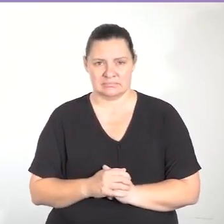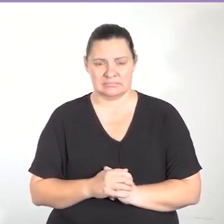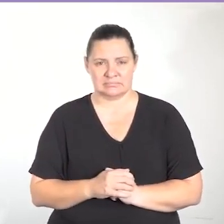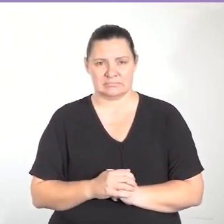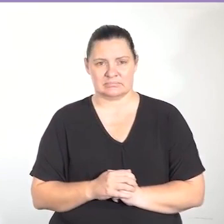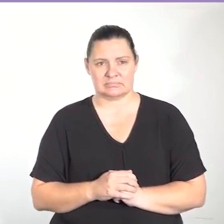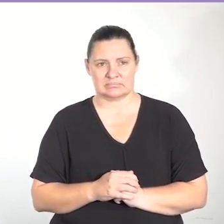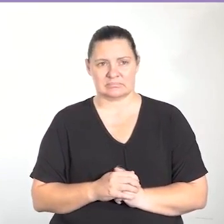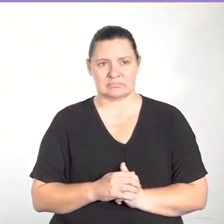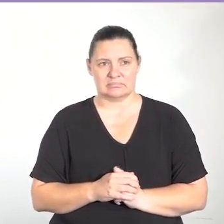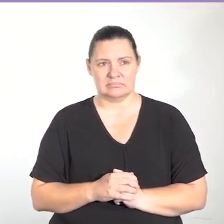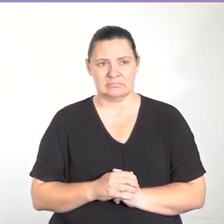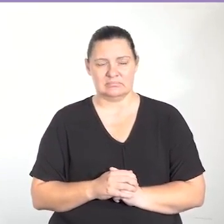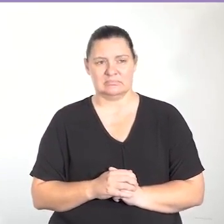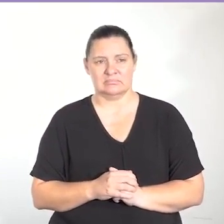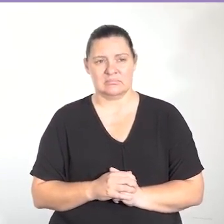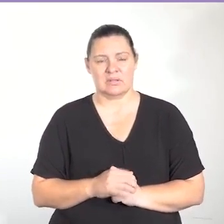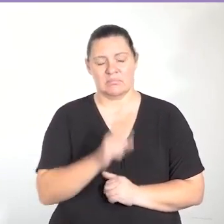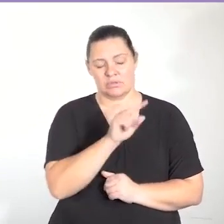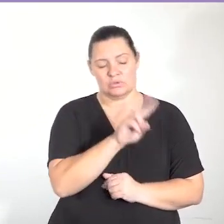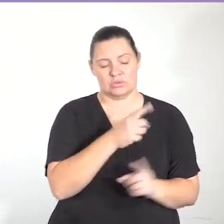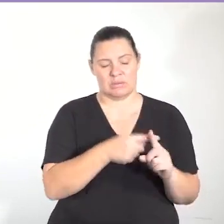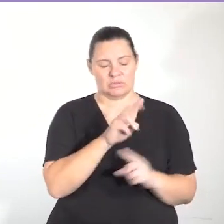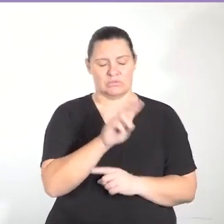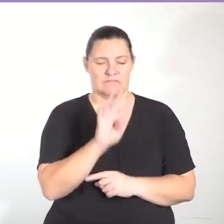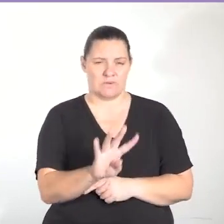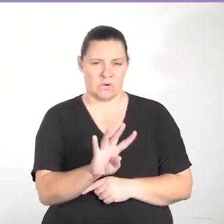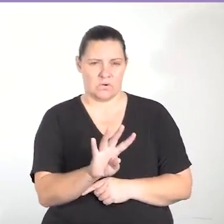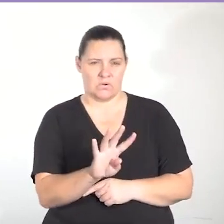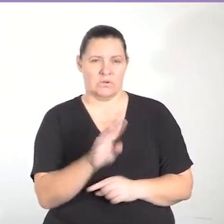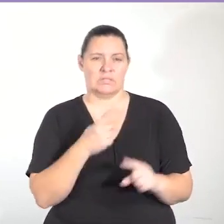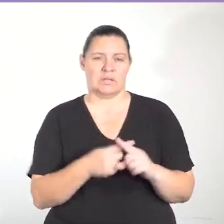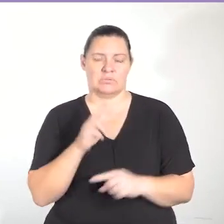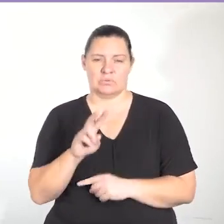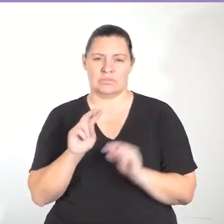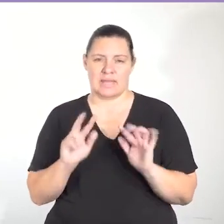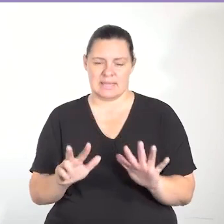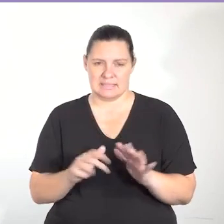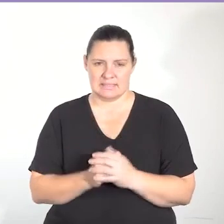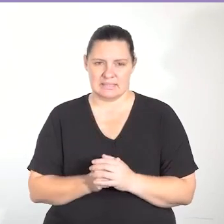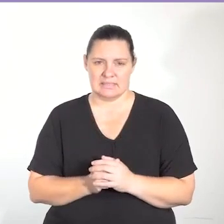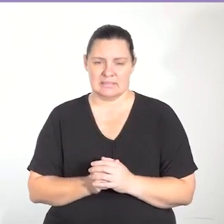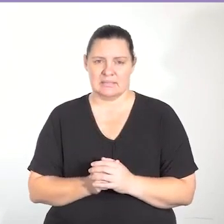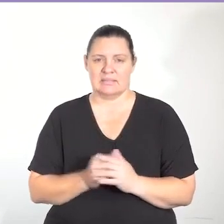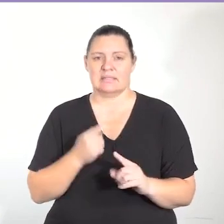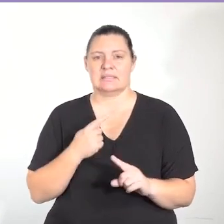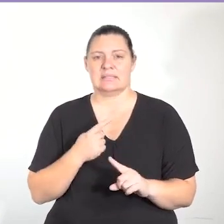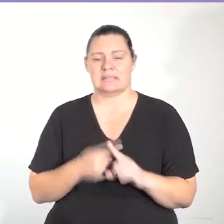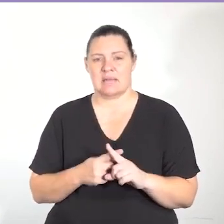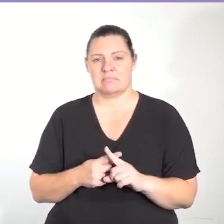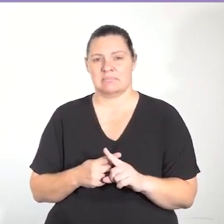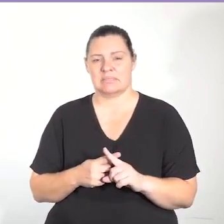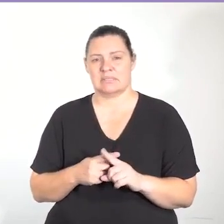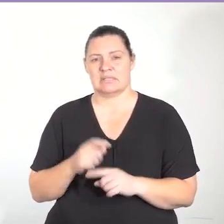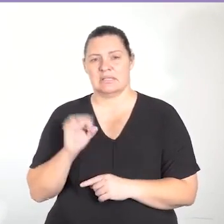3. If you multiply that, 2 multiplied by 2 is going to be 4. We multiply that by another 2, that is going to be 8. And when